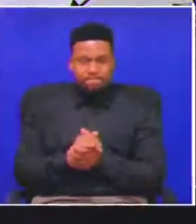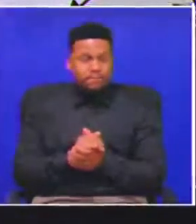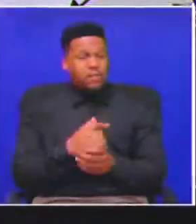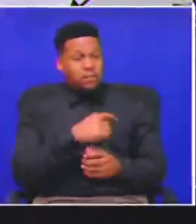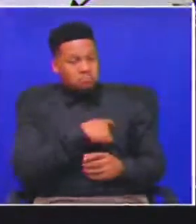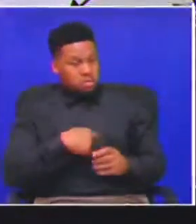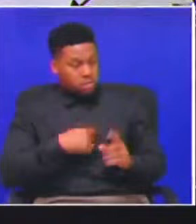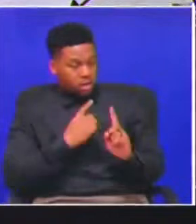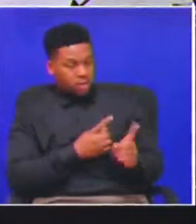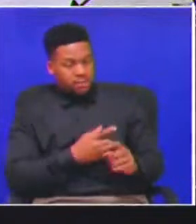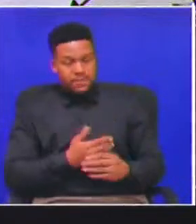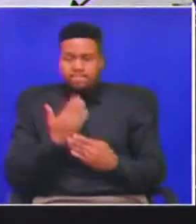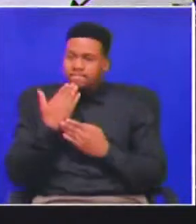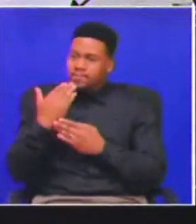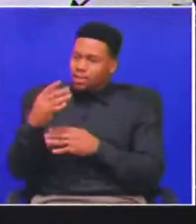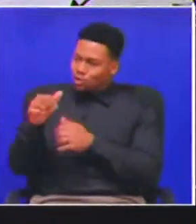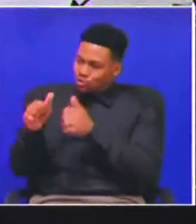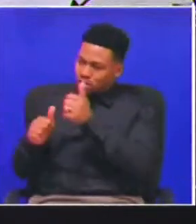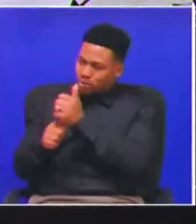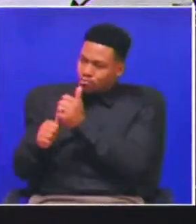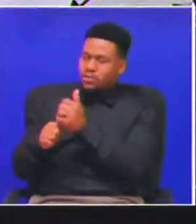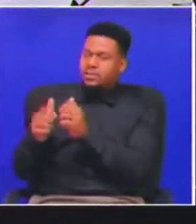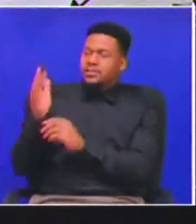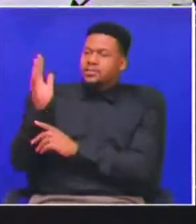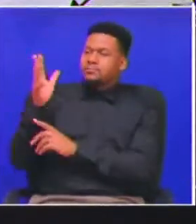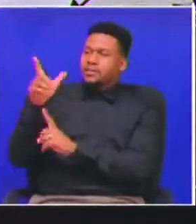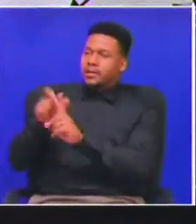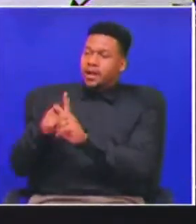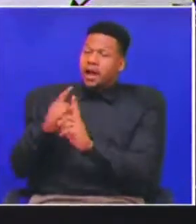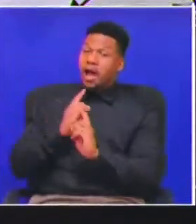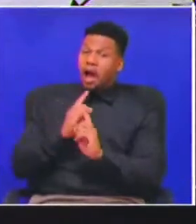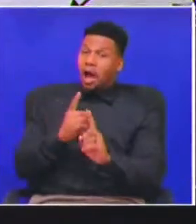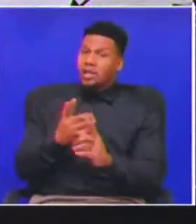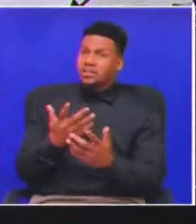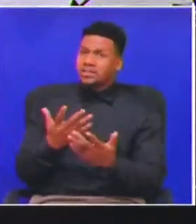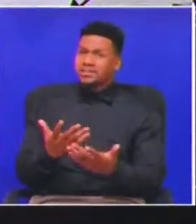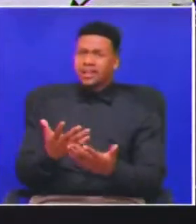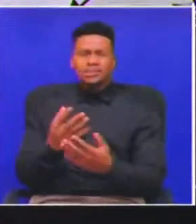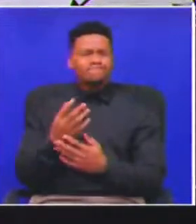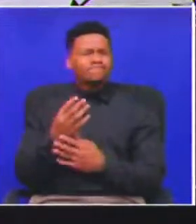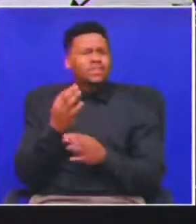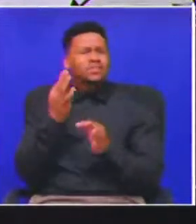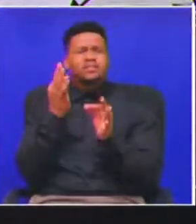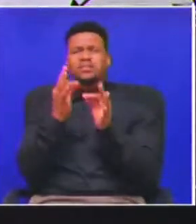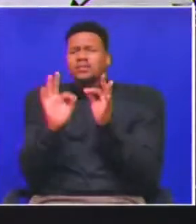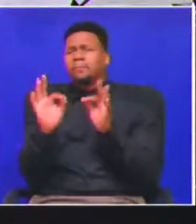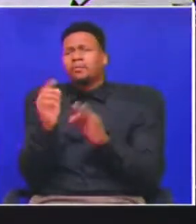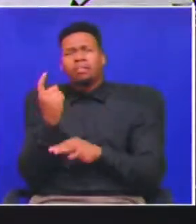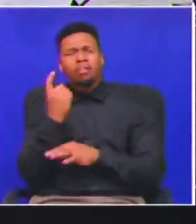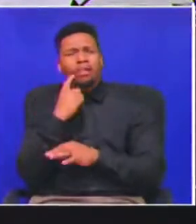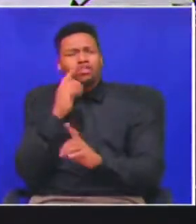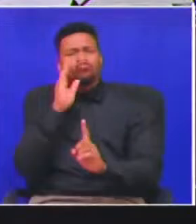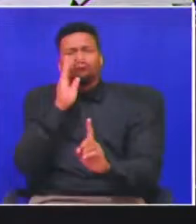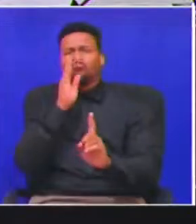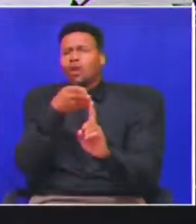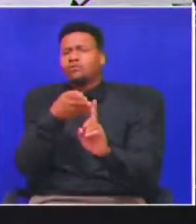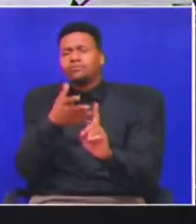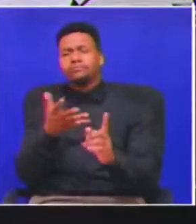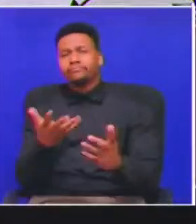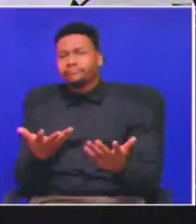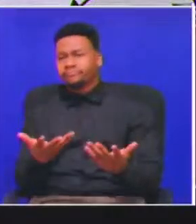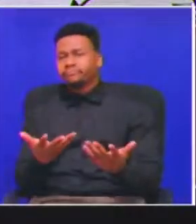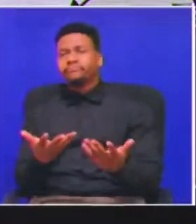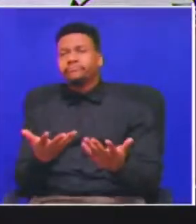Deputy Speaker. The answer is a very simple and straightforward one, and it's the one that I